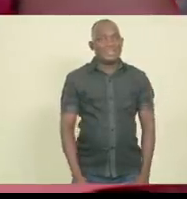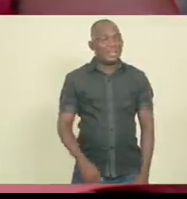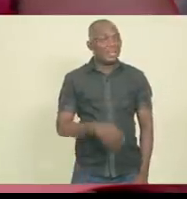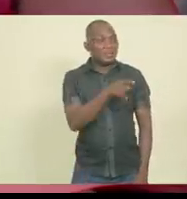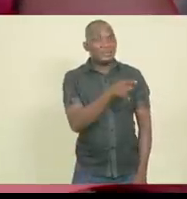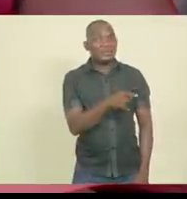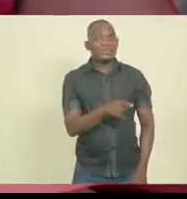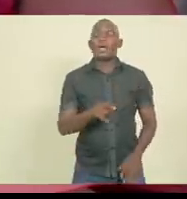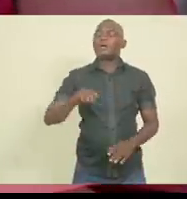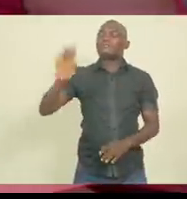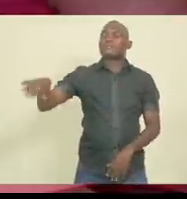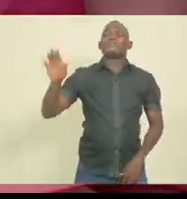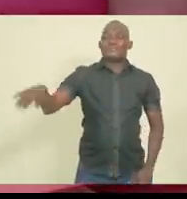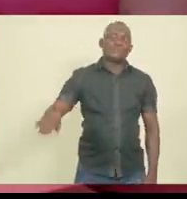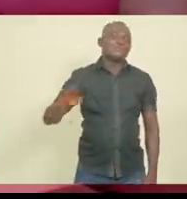coffee so you can blush. Go, Jaisa.